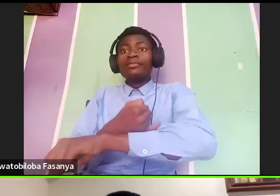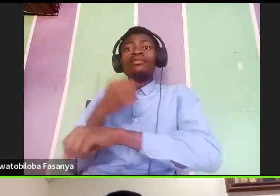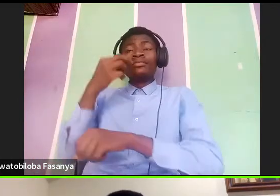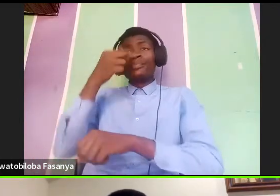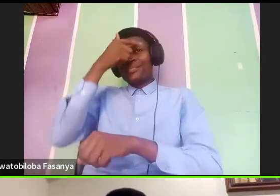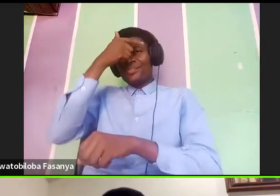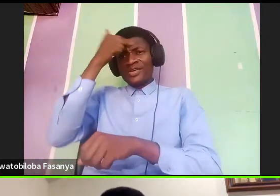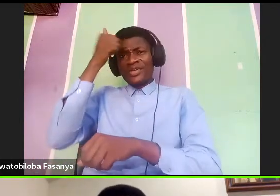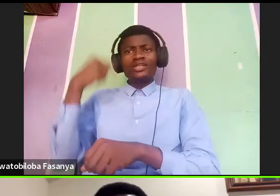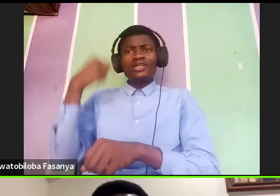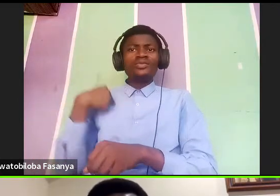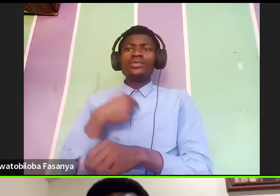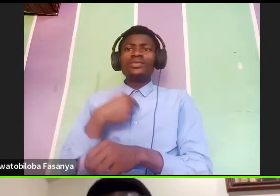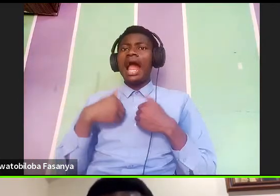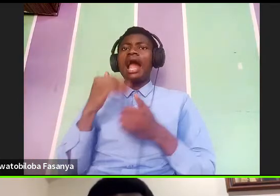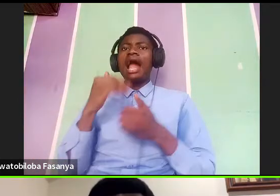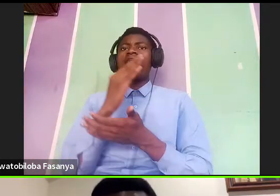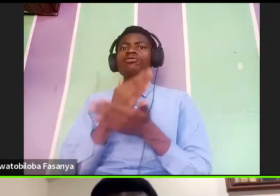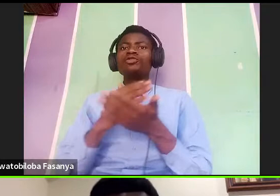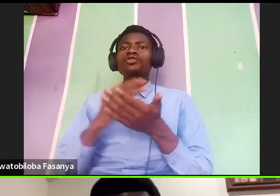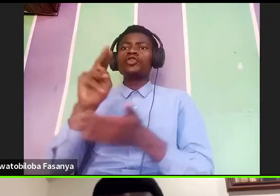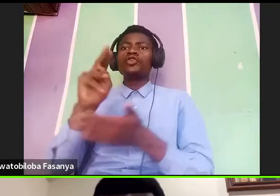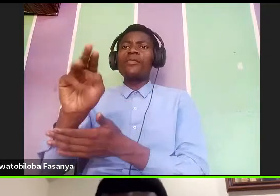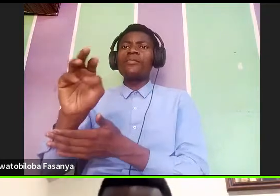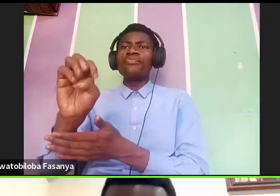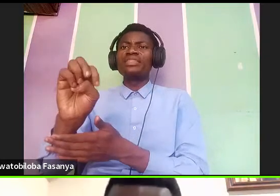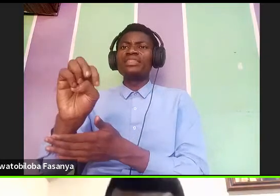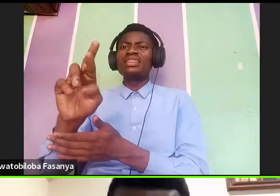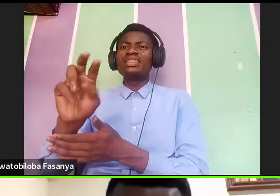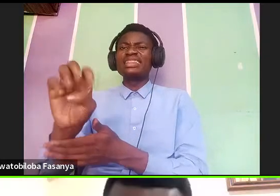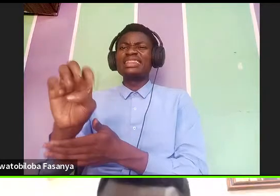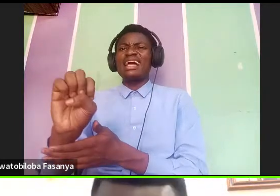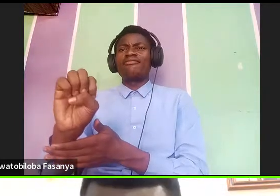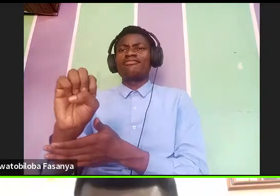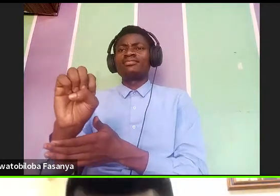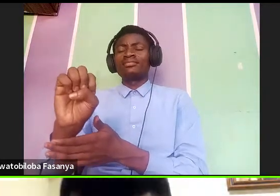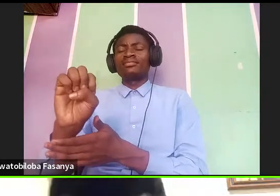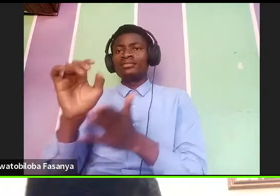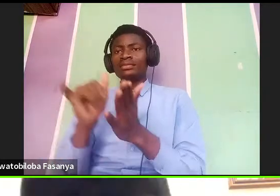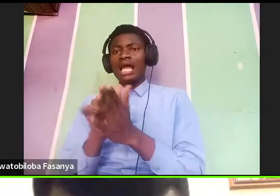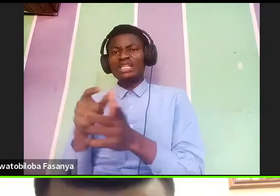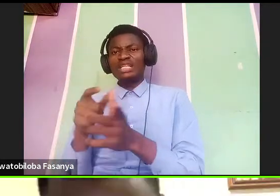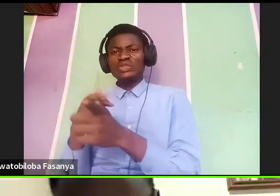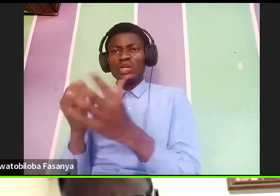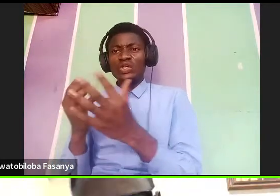other areas which are considered unsafe to give the needle to introduce the injection.